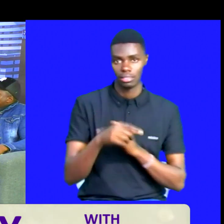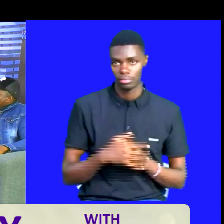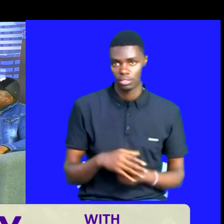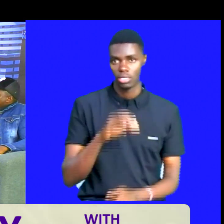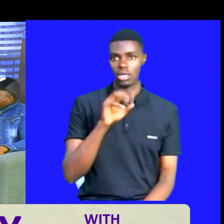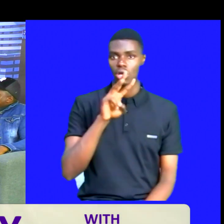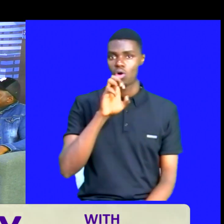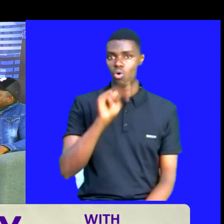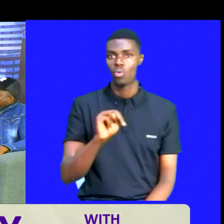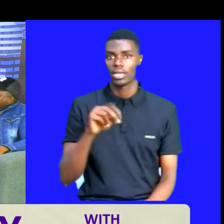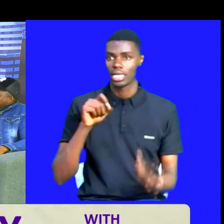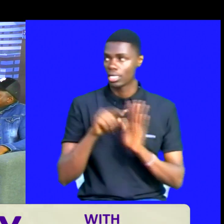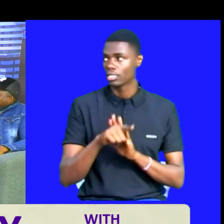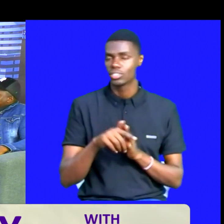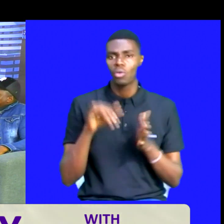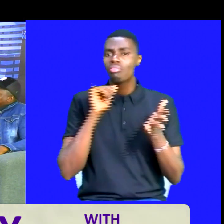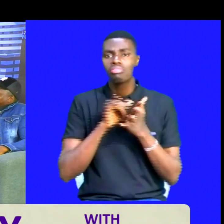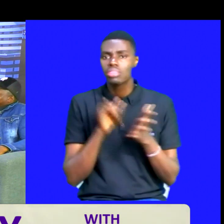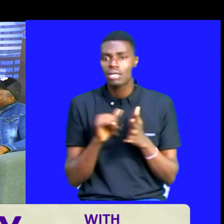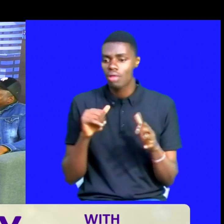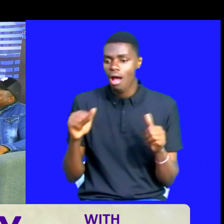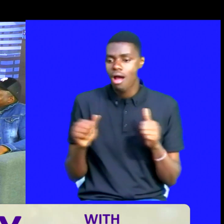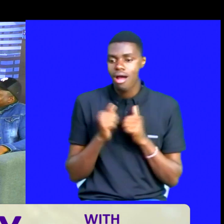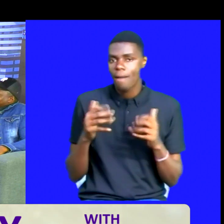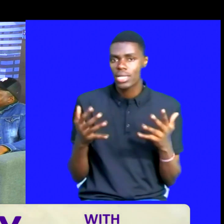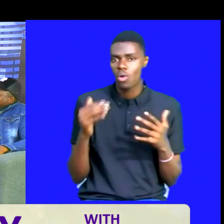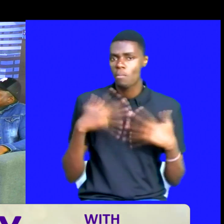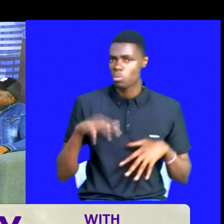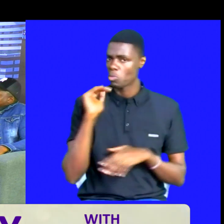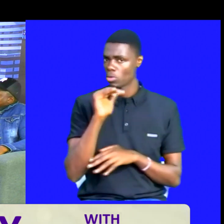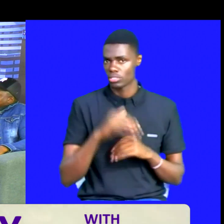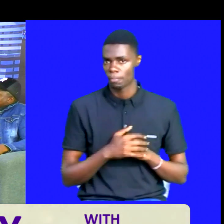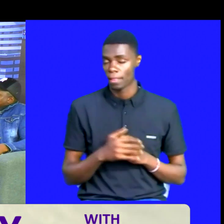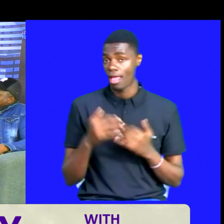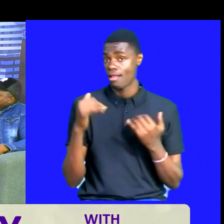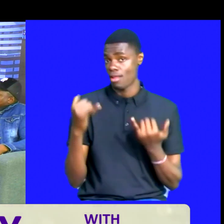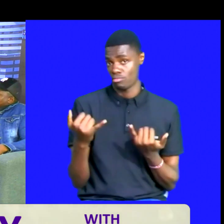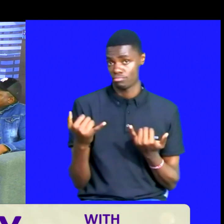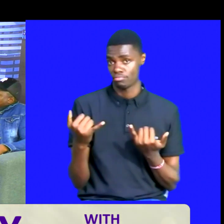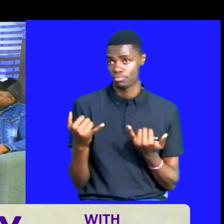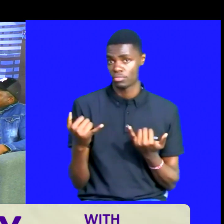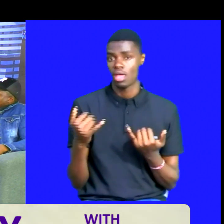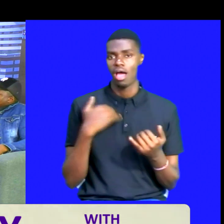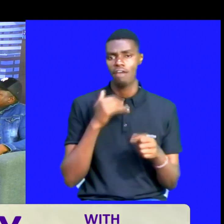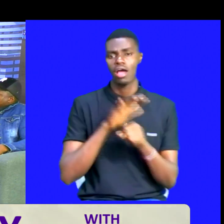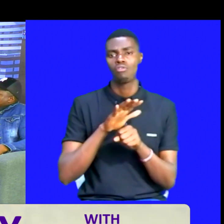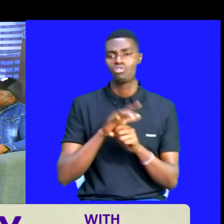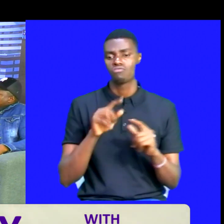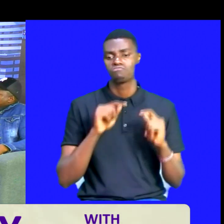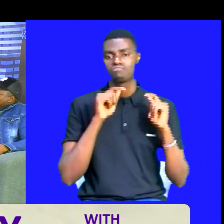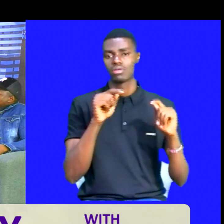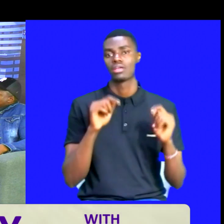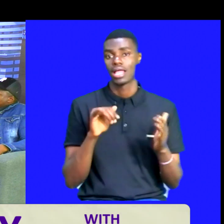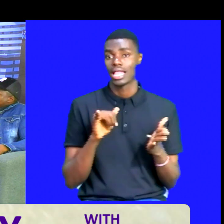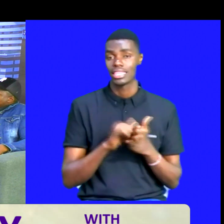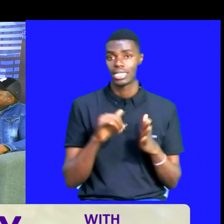Utakuwa najiuliza what hiyo inafanywa aje? But it goes to say how much, you know, there's a lot of talent that